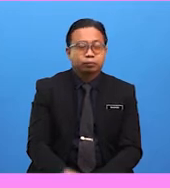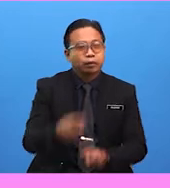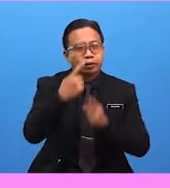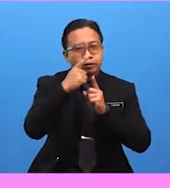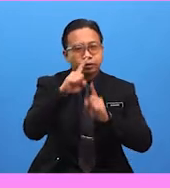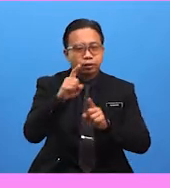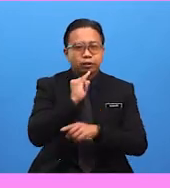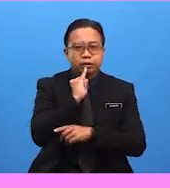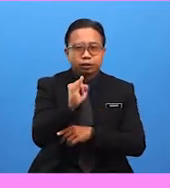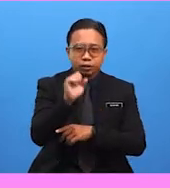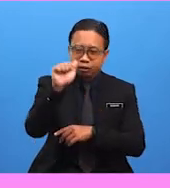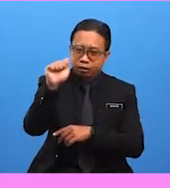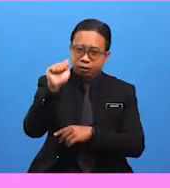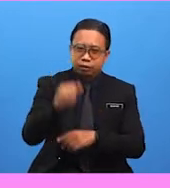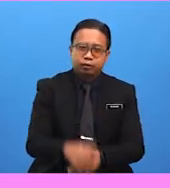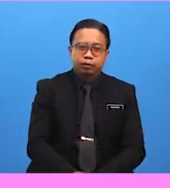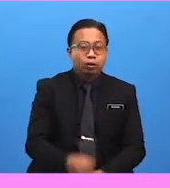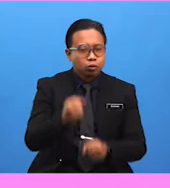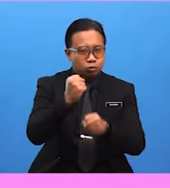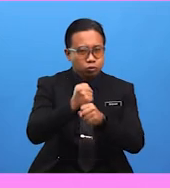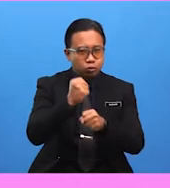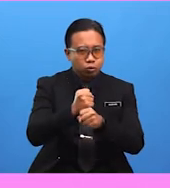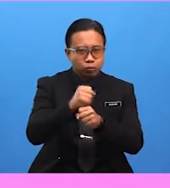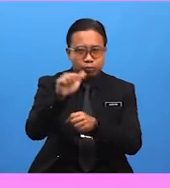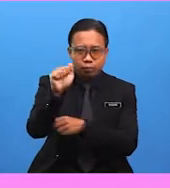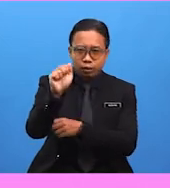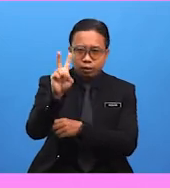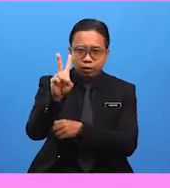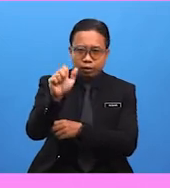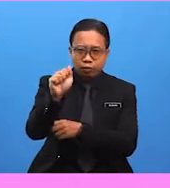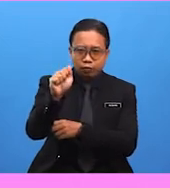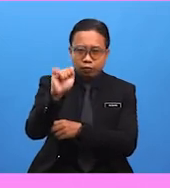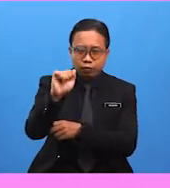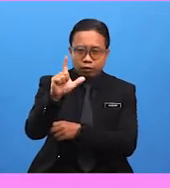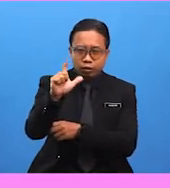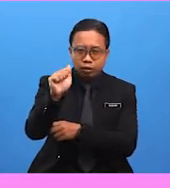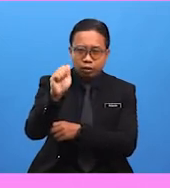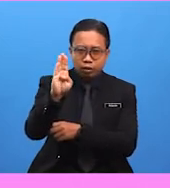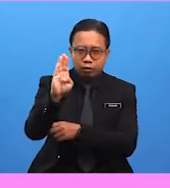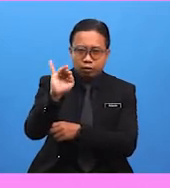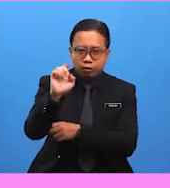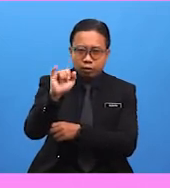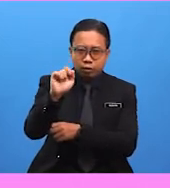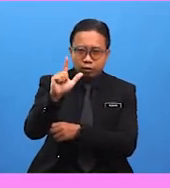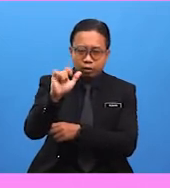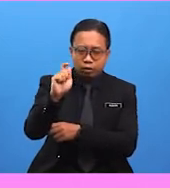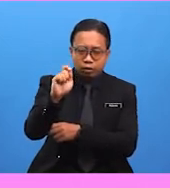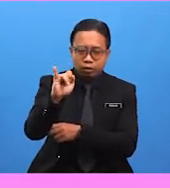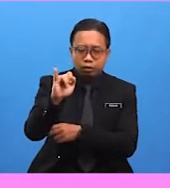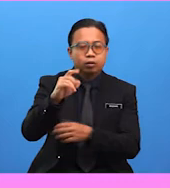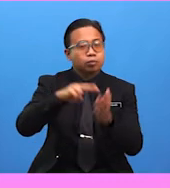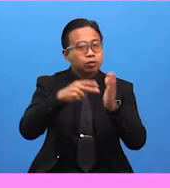Answer is A. Job availability. If one has the interest